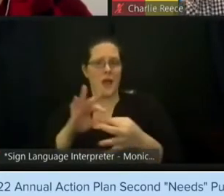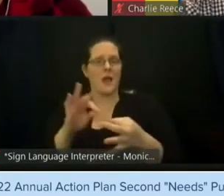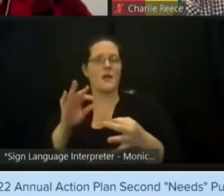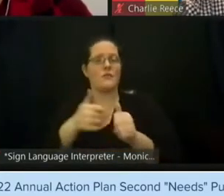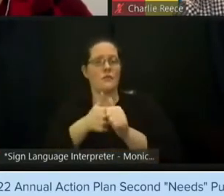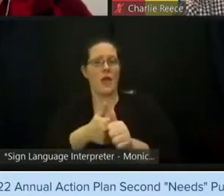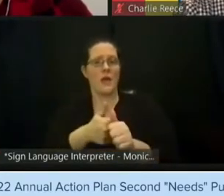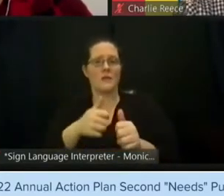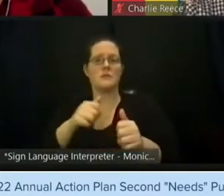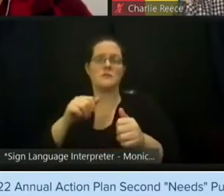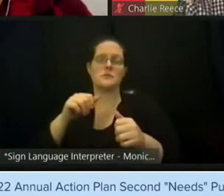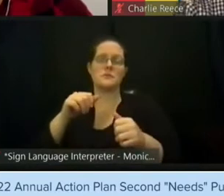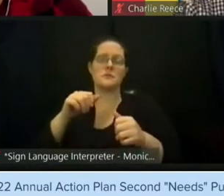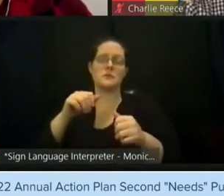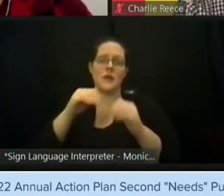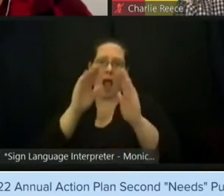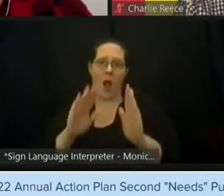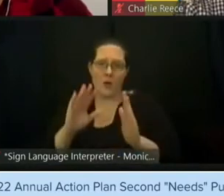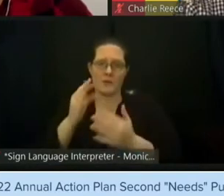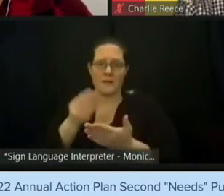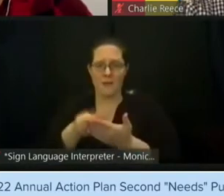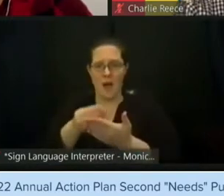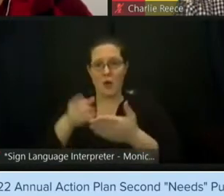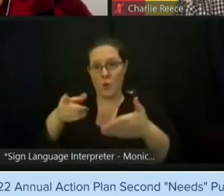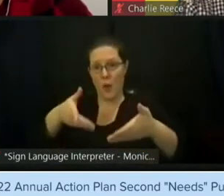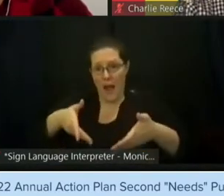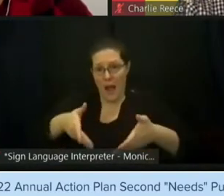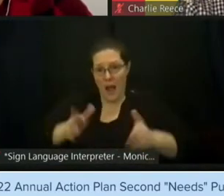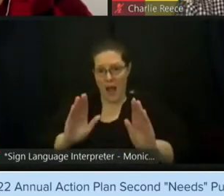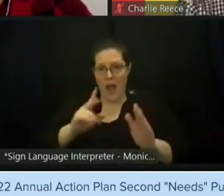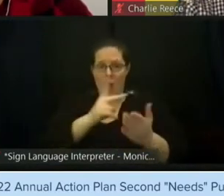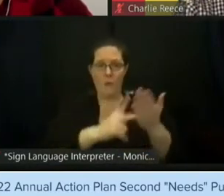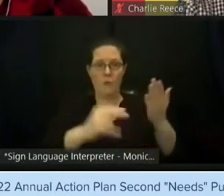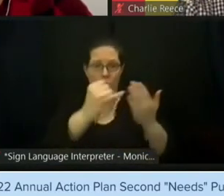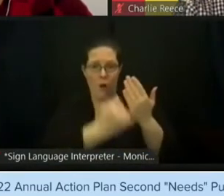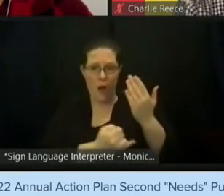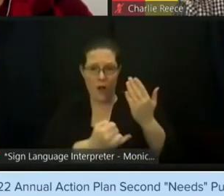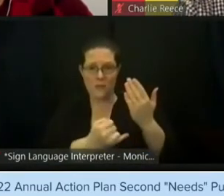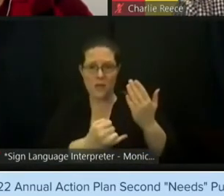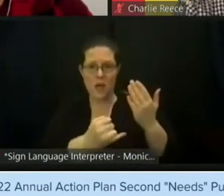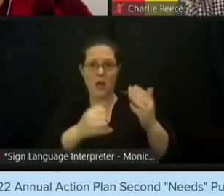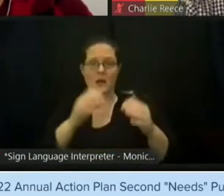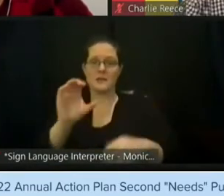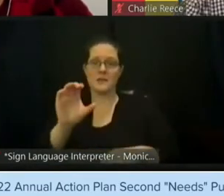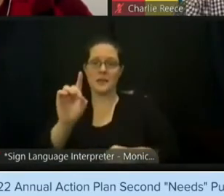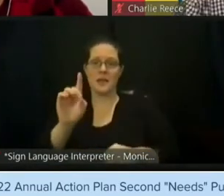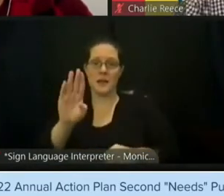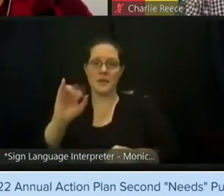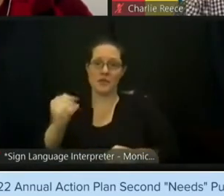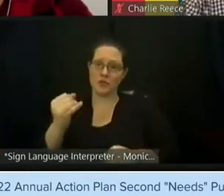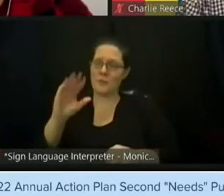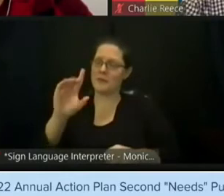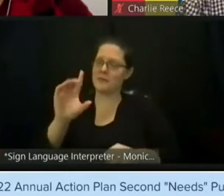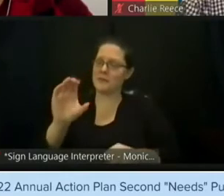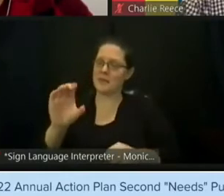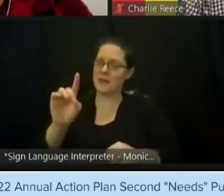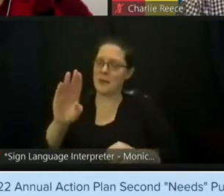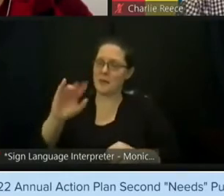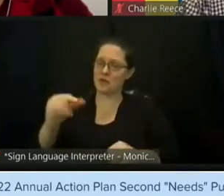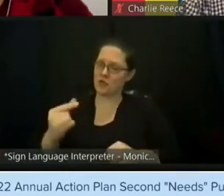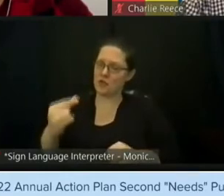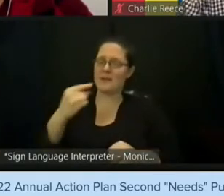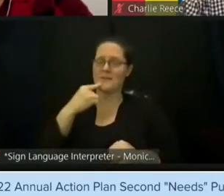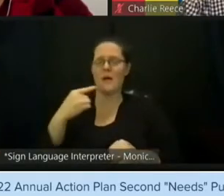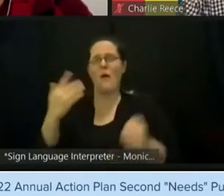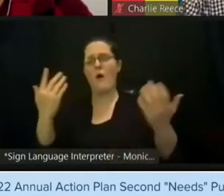housing bond. When you let a bond, when you let a project under CDBG and say, oh, but we couldn't help